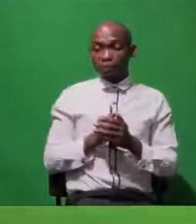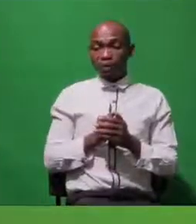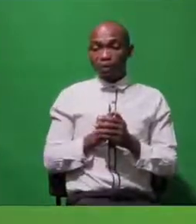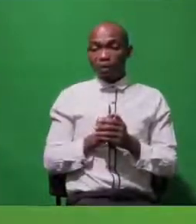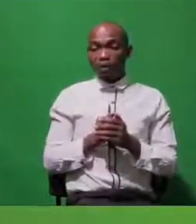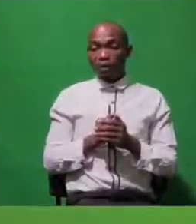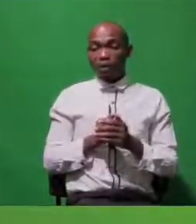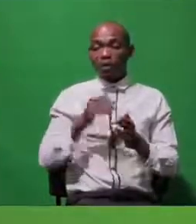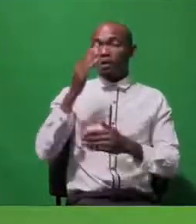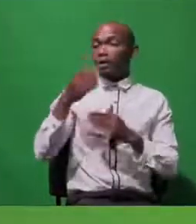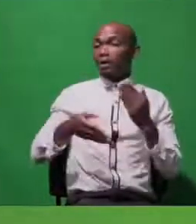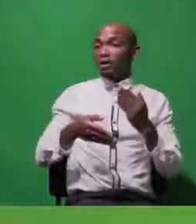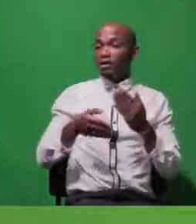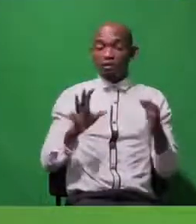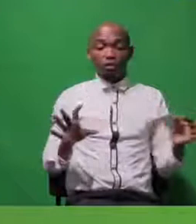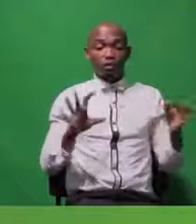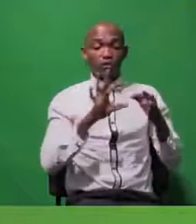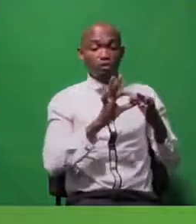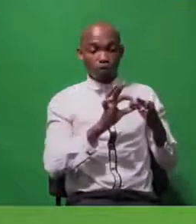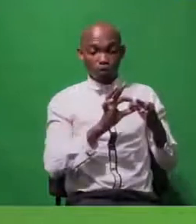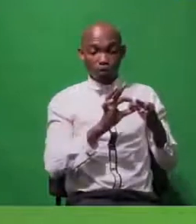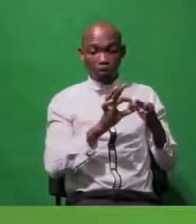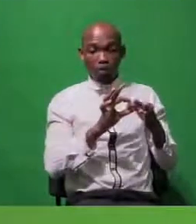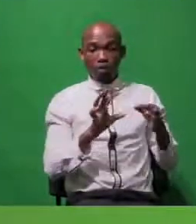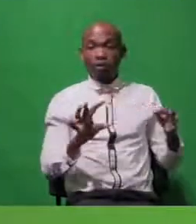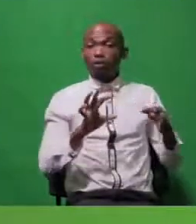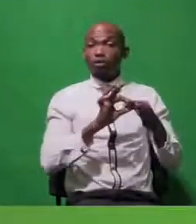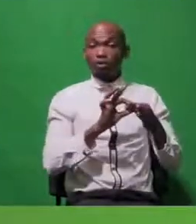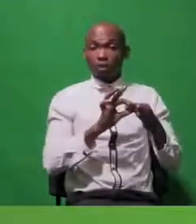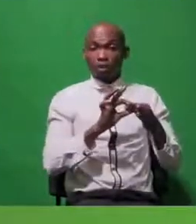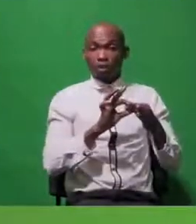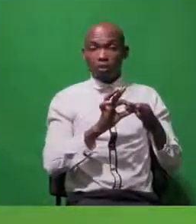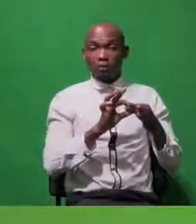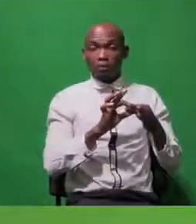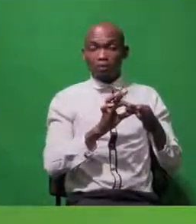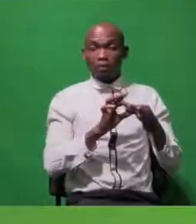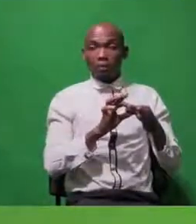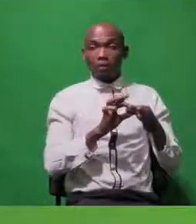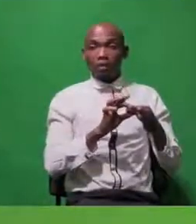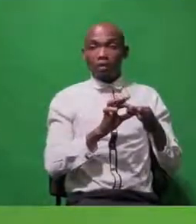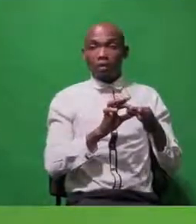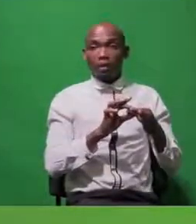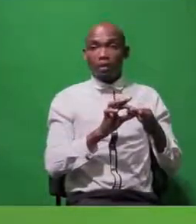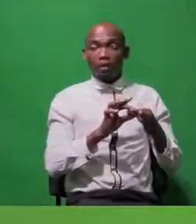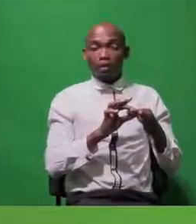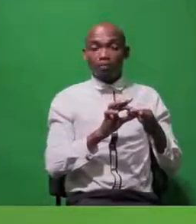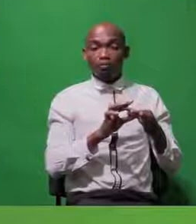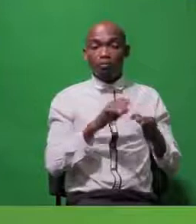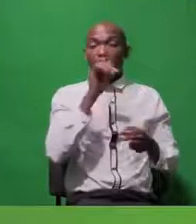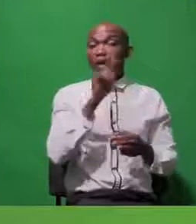is to join. Join the lines from A dash to B dash. Will have a